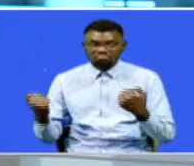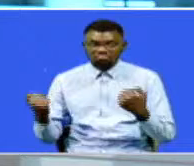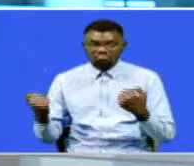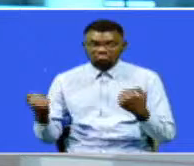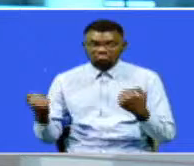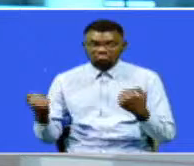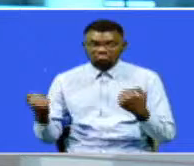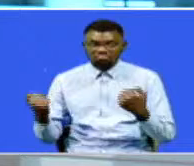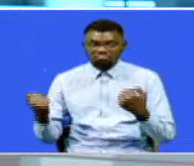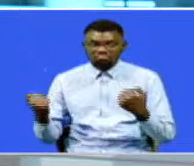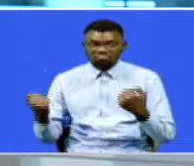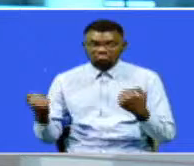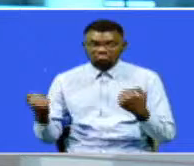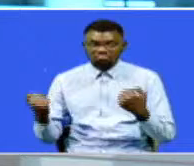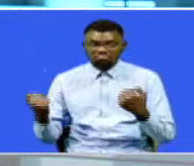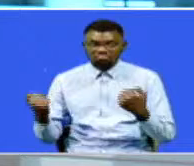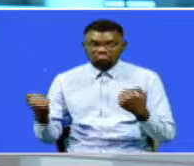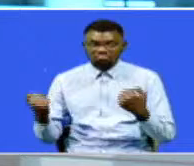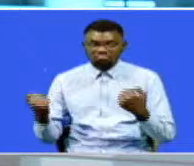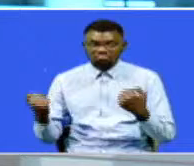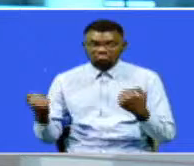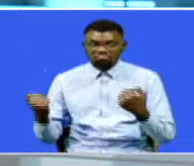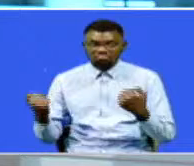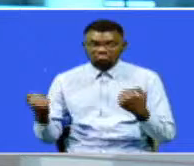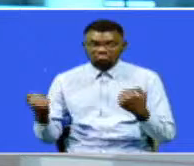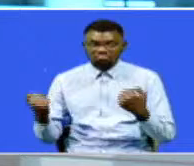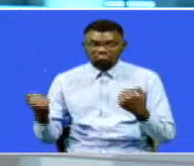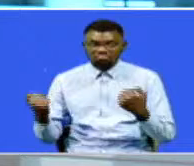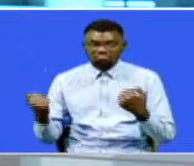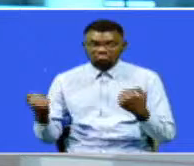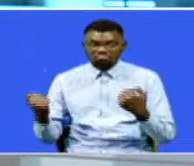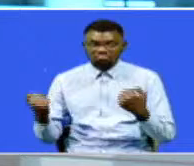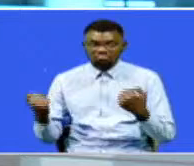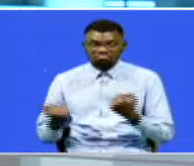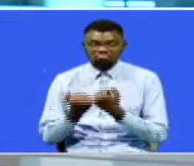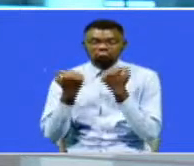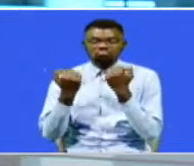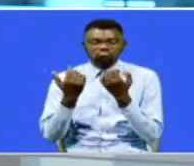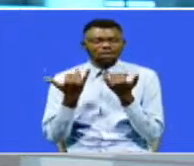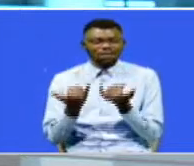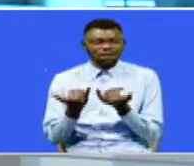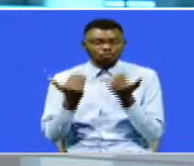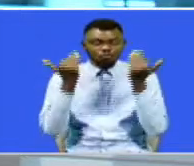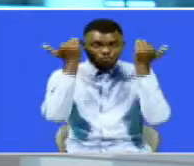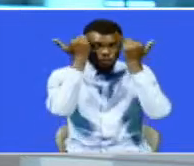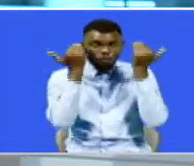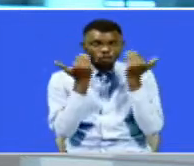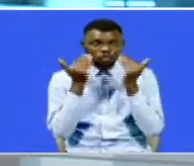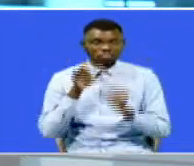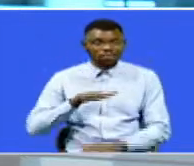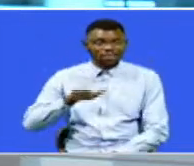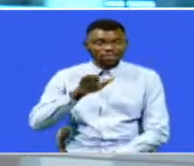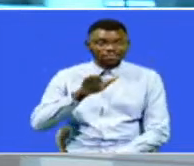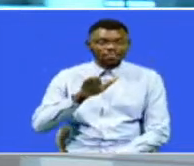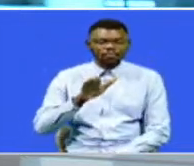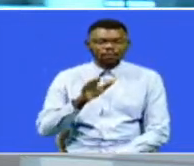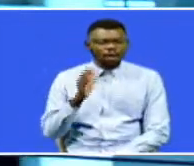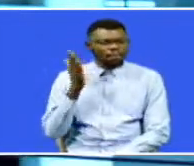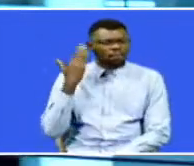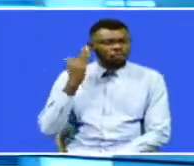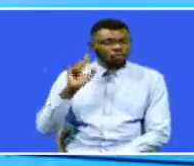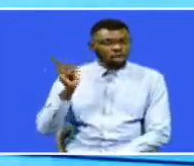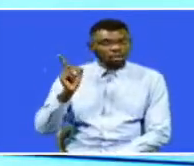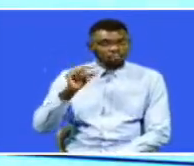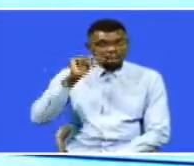video footage from the expressway. Now let's take you to the corridor of justice. Former Nairobi Governor Mike Mbuvi